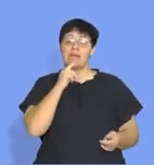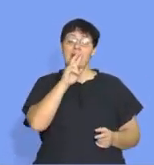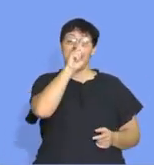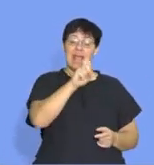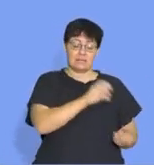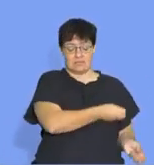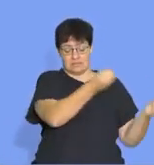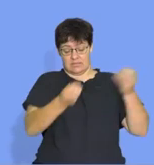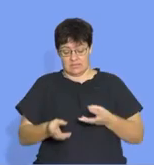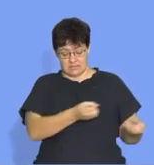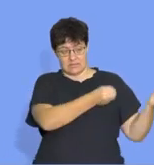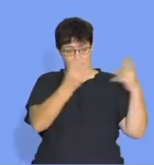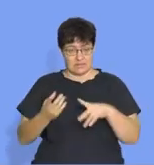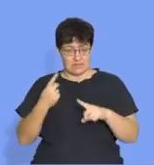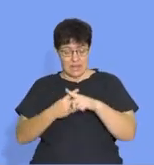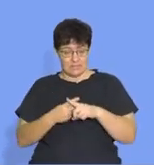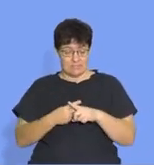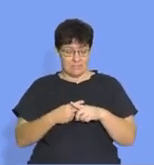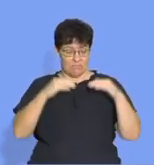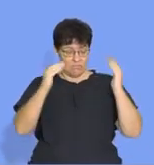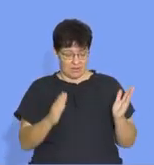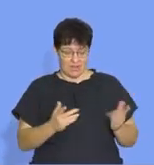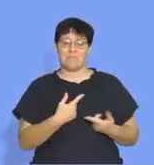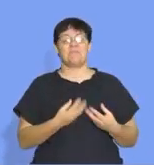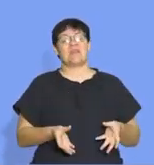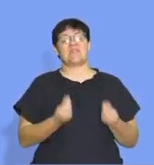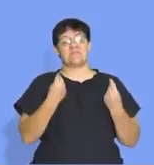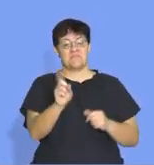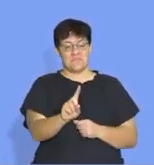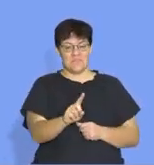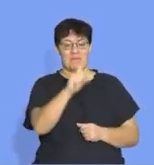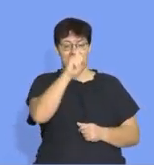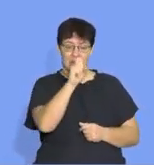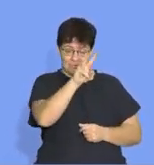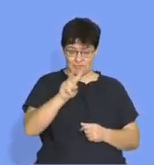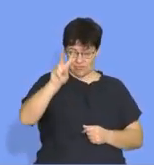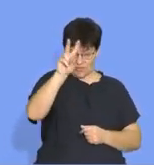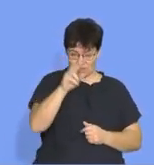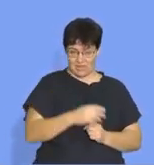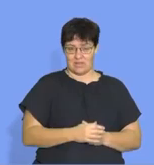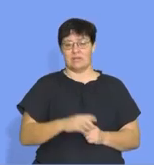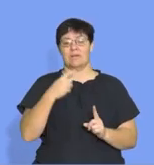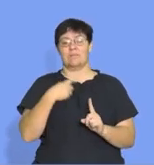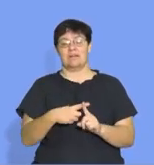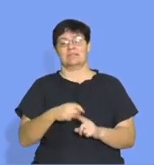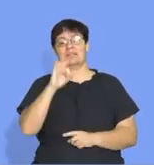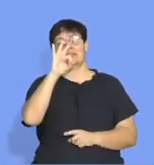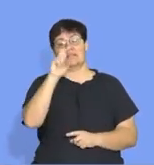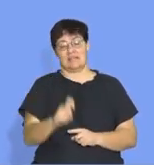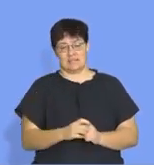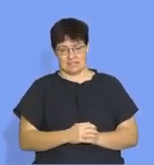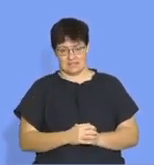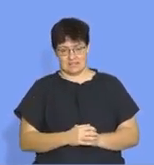out this x inside the bracket, this will give me x squared plus